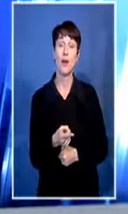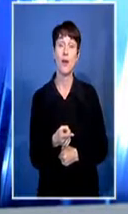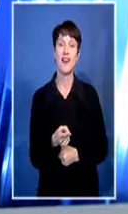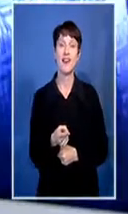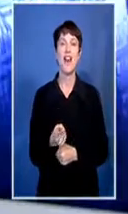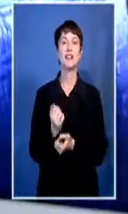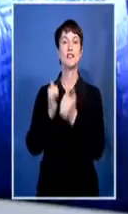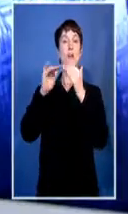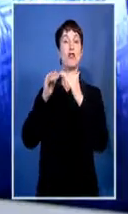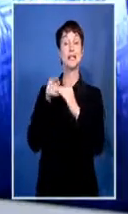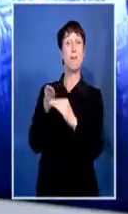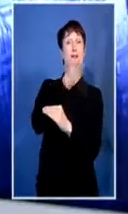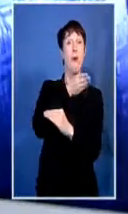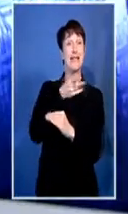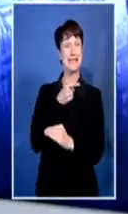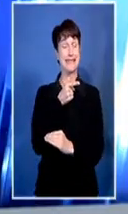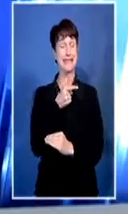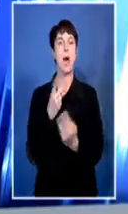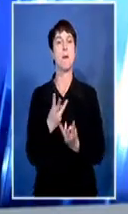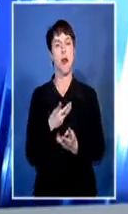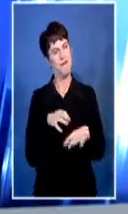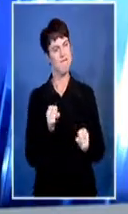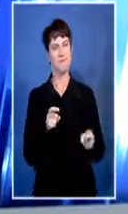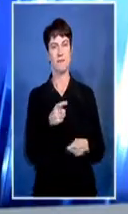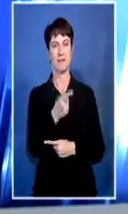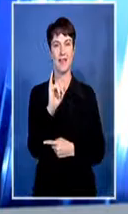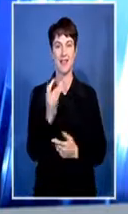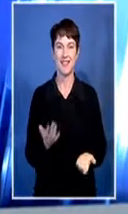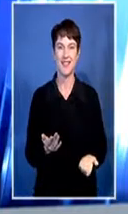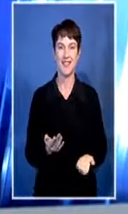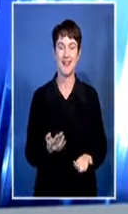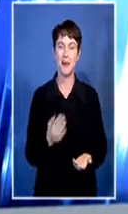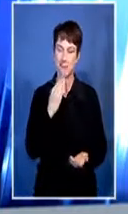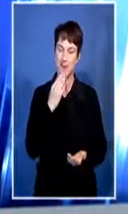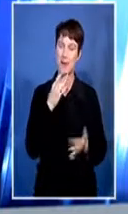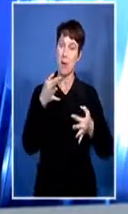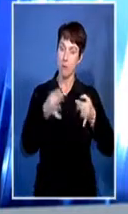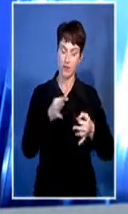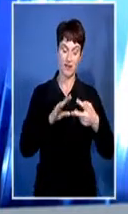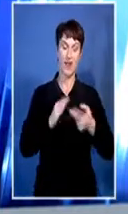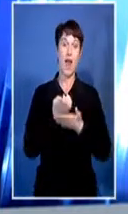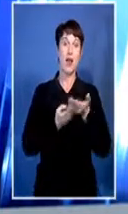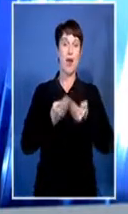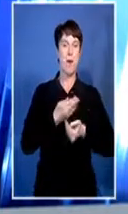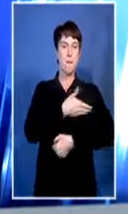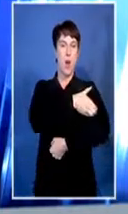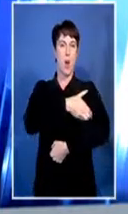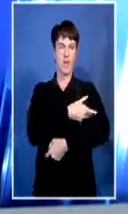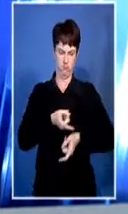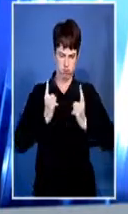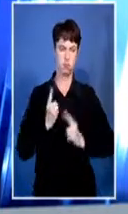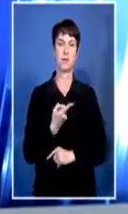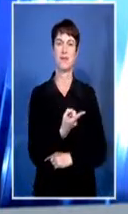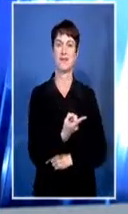pre-democracy elements who wield an enormous amount of both political and economic power in